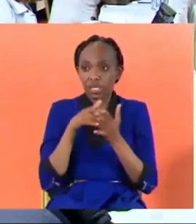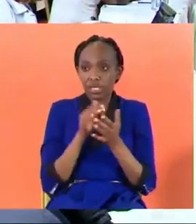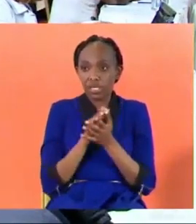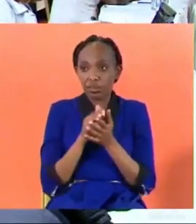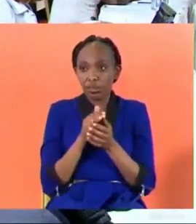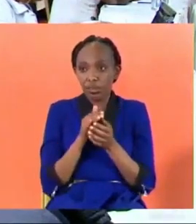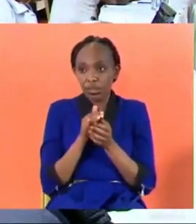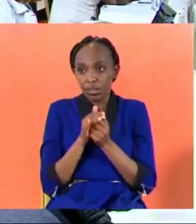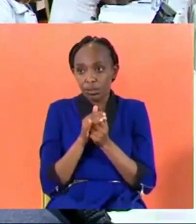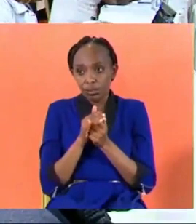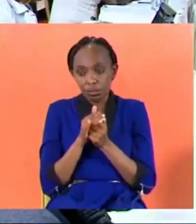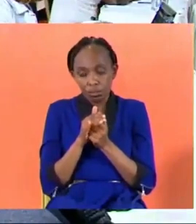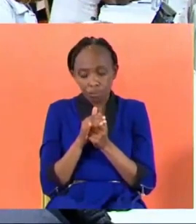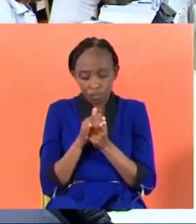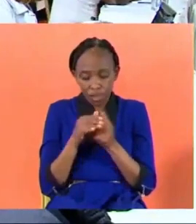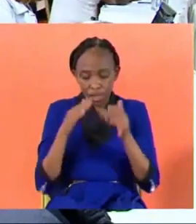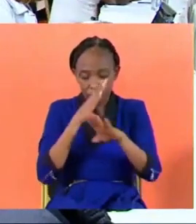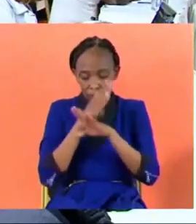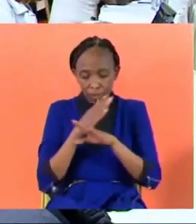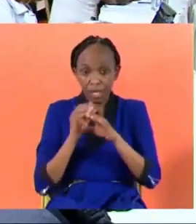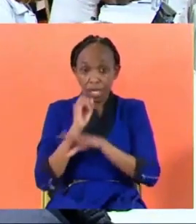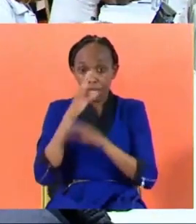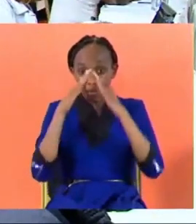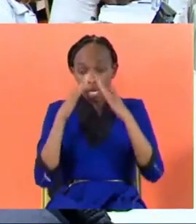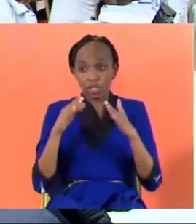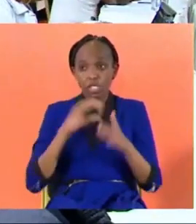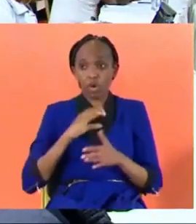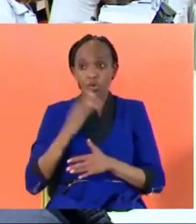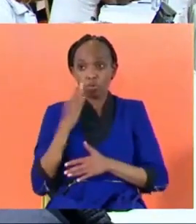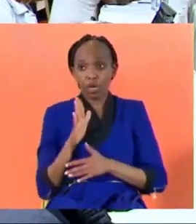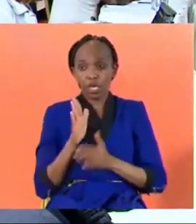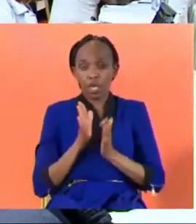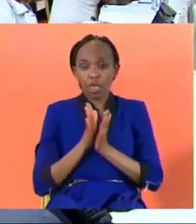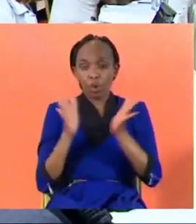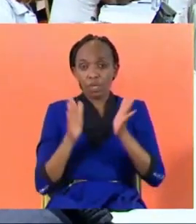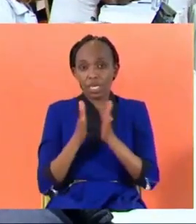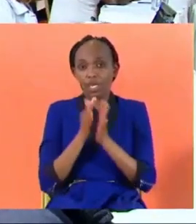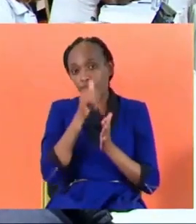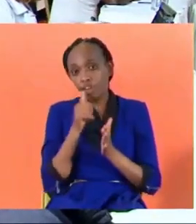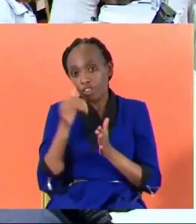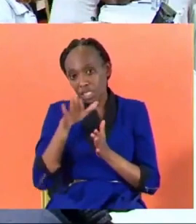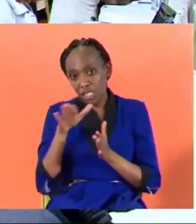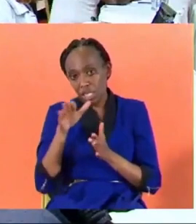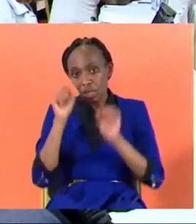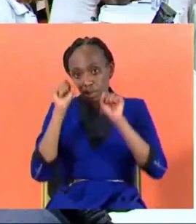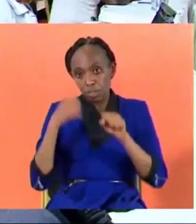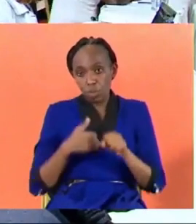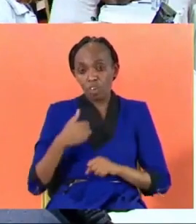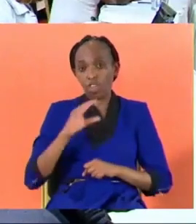editorial policies. In Zambia, obviously, the media houses are owned by both the public, the private sector, who have their